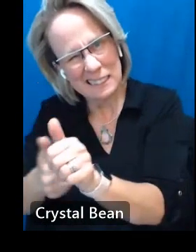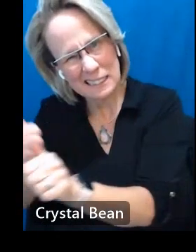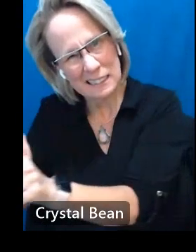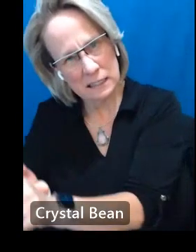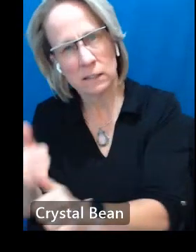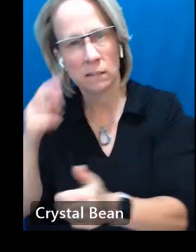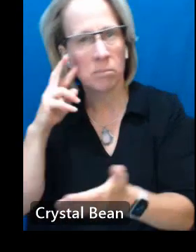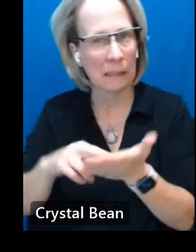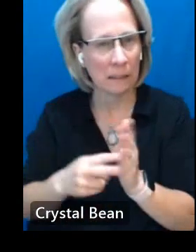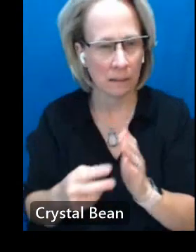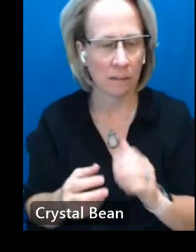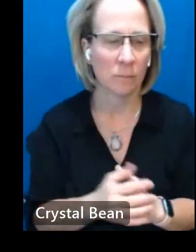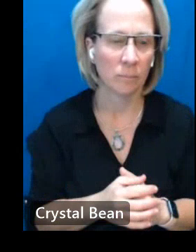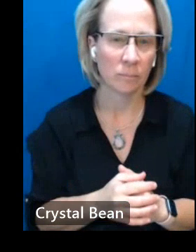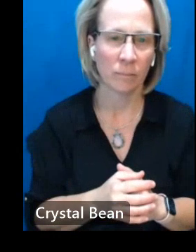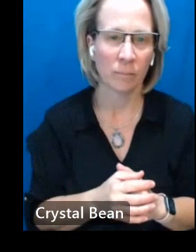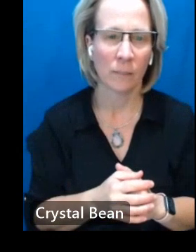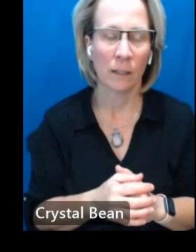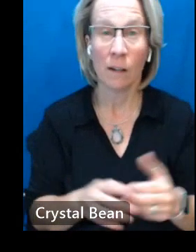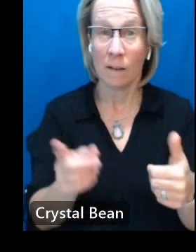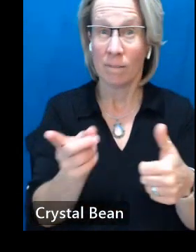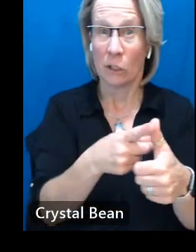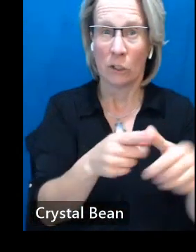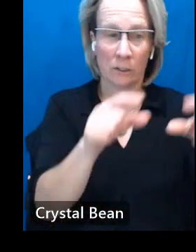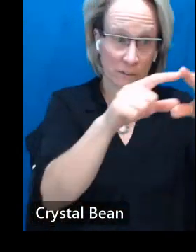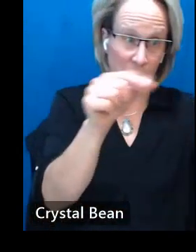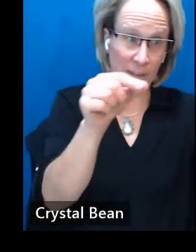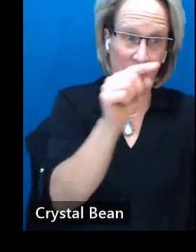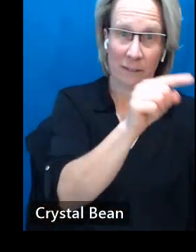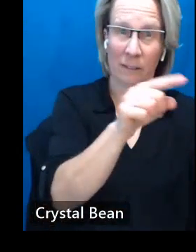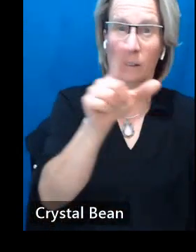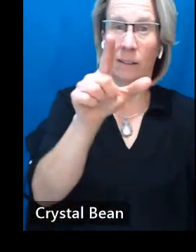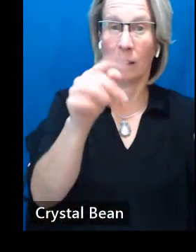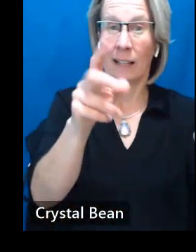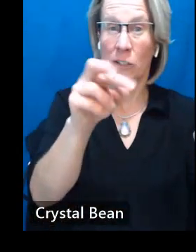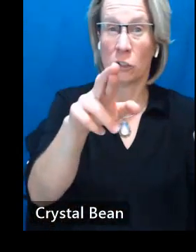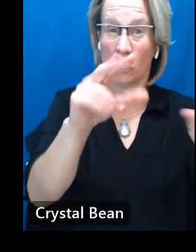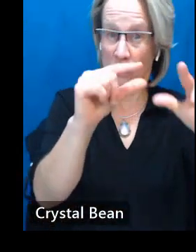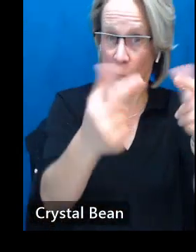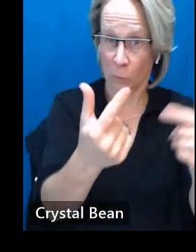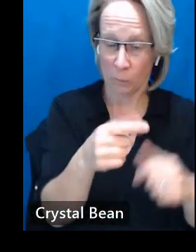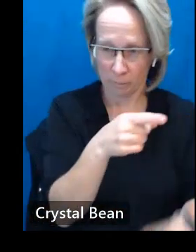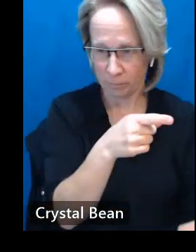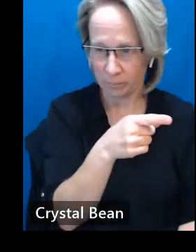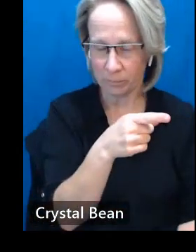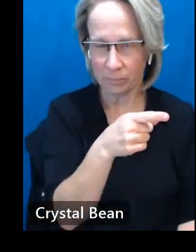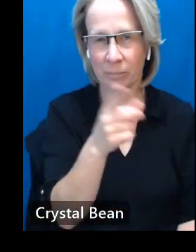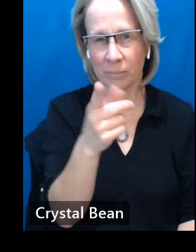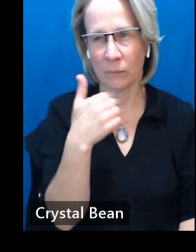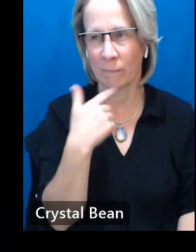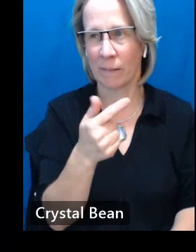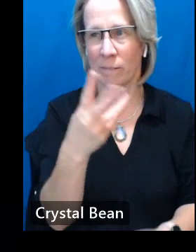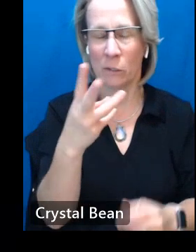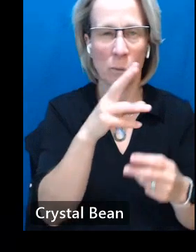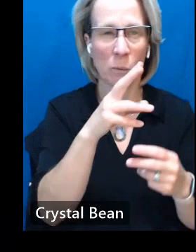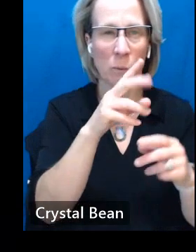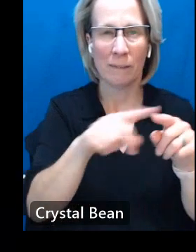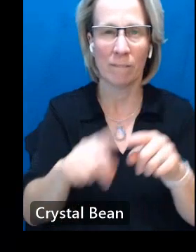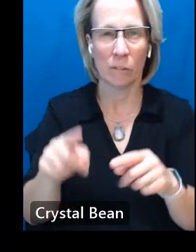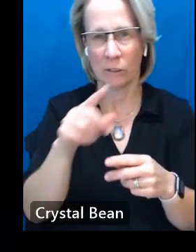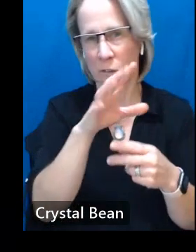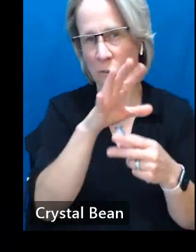Okay, so first is ledger group. So you've got a few different choices here. So a Pro P,